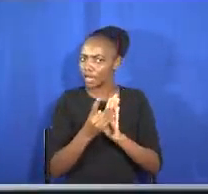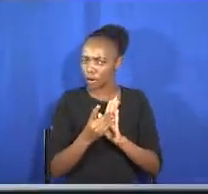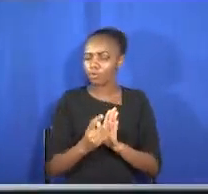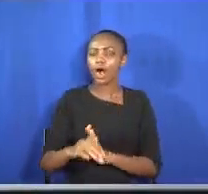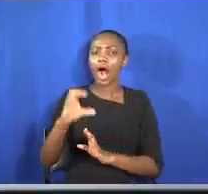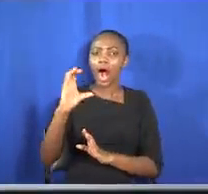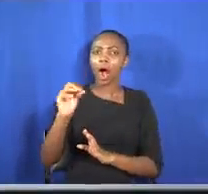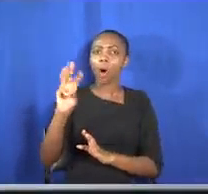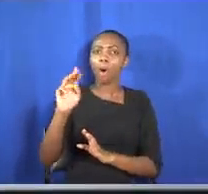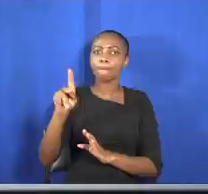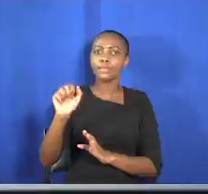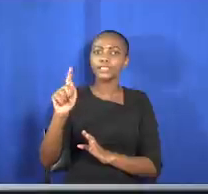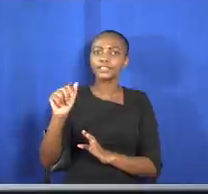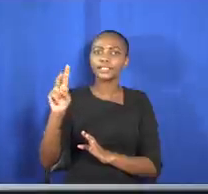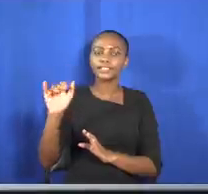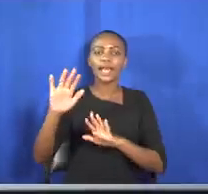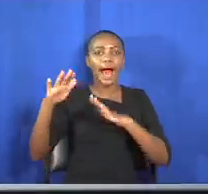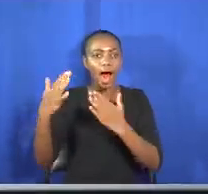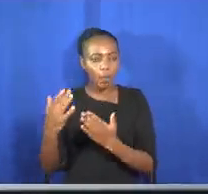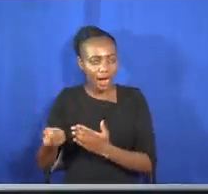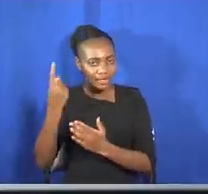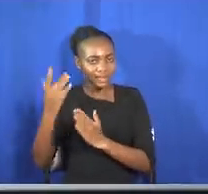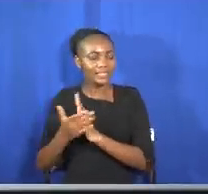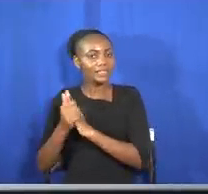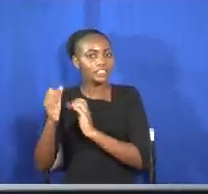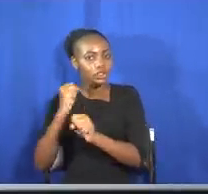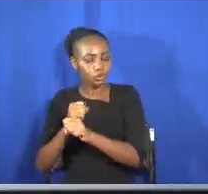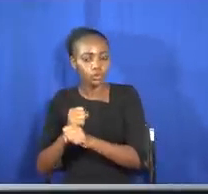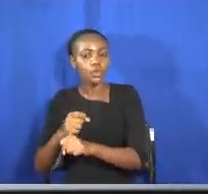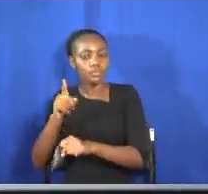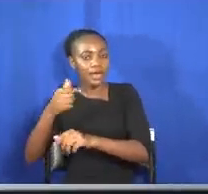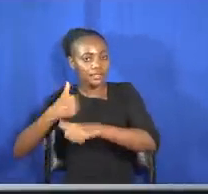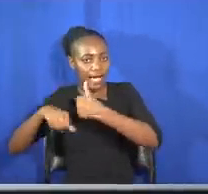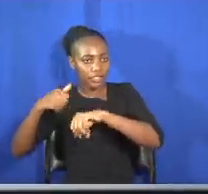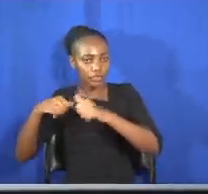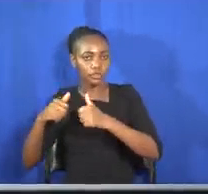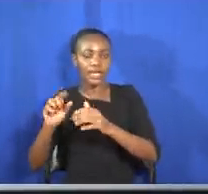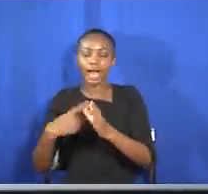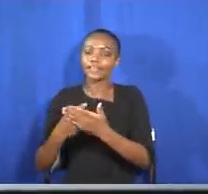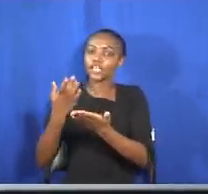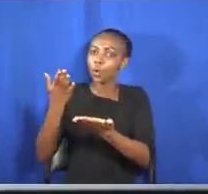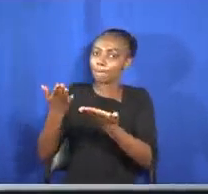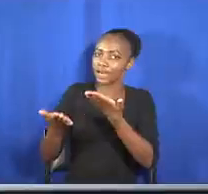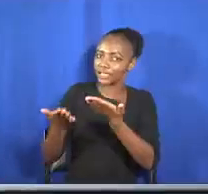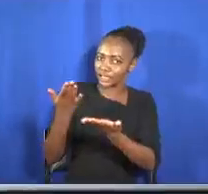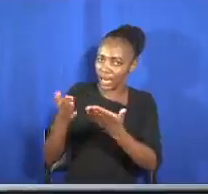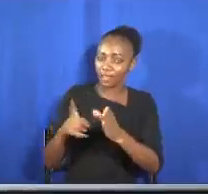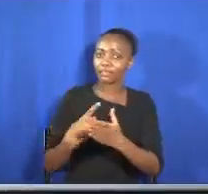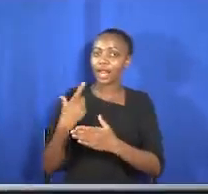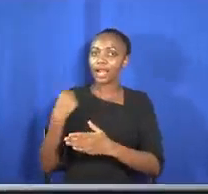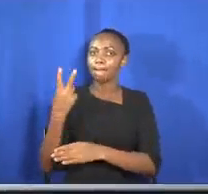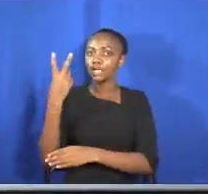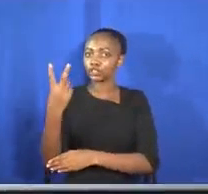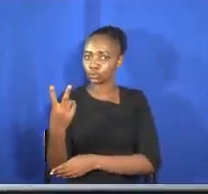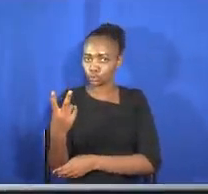a competency in a skill by mastering the skills to do that, and it is measured by that competency.